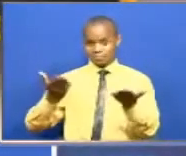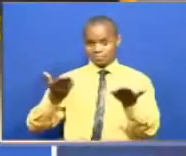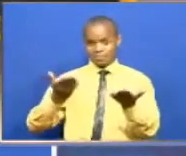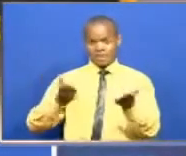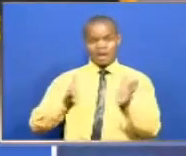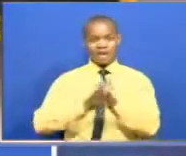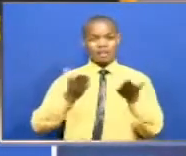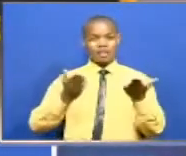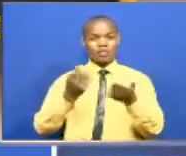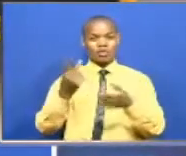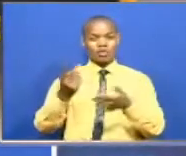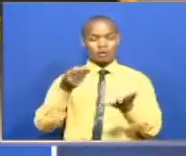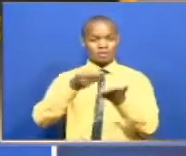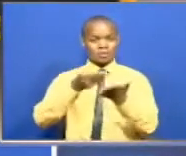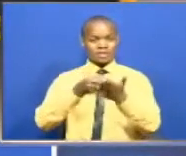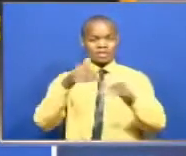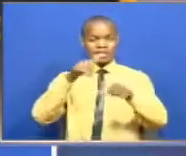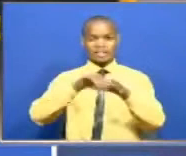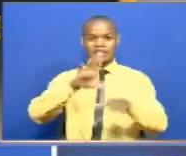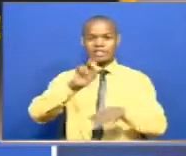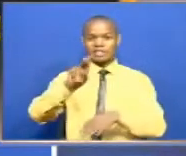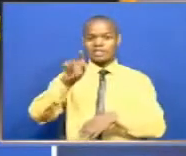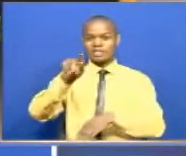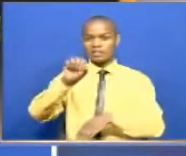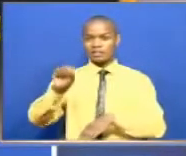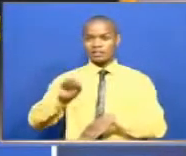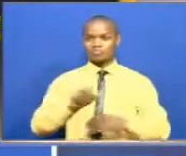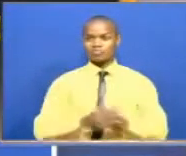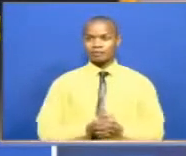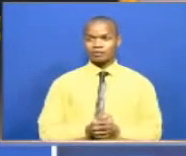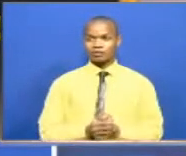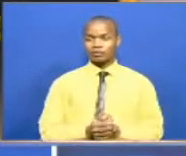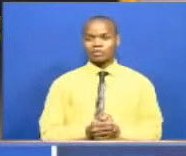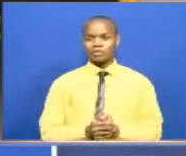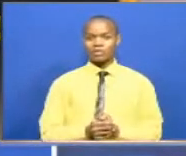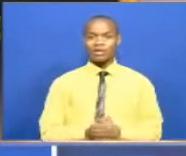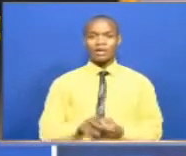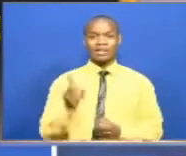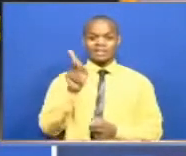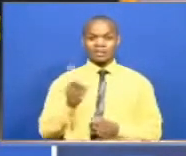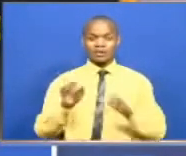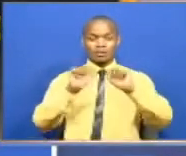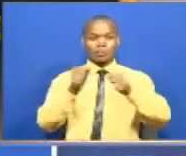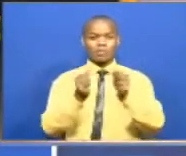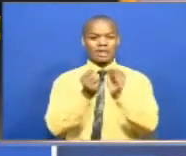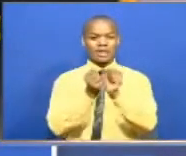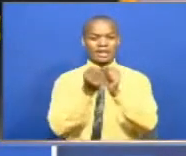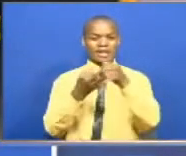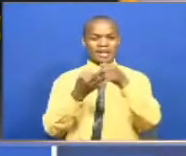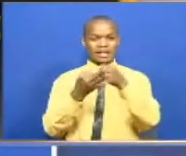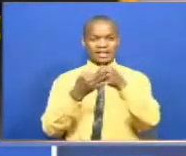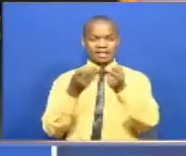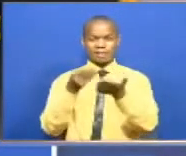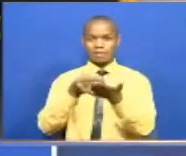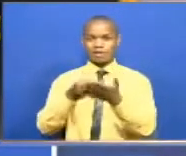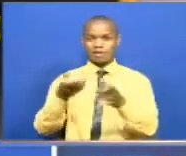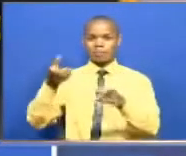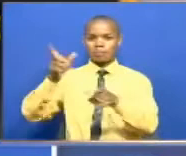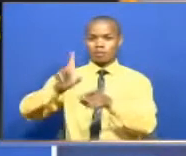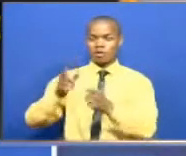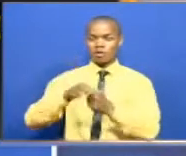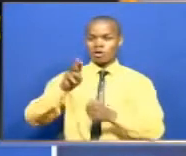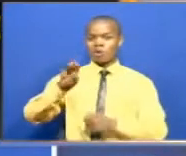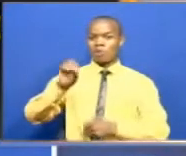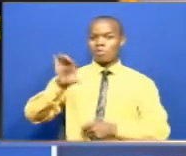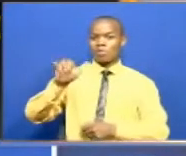and 2 shillings and 76 cents, respectively. Kerosene will cost 18 shillings and 20 cents more. Moyale residents will